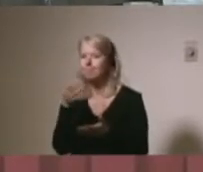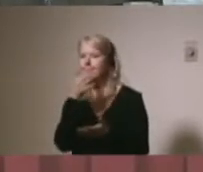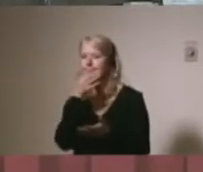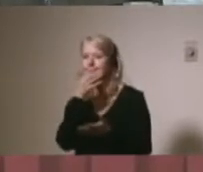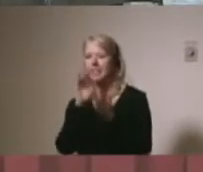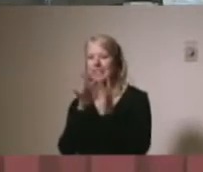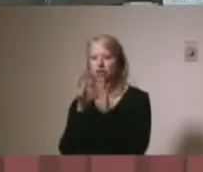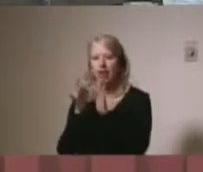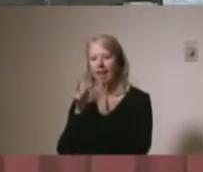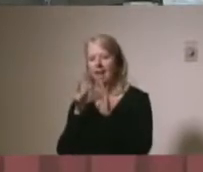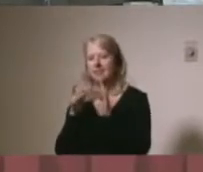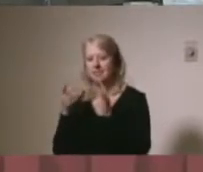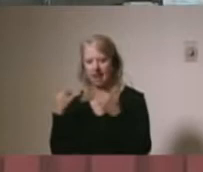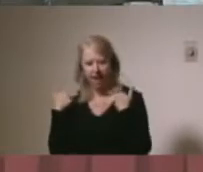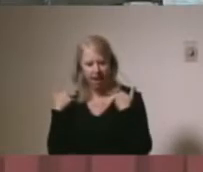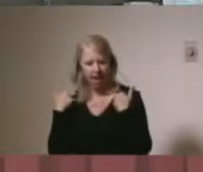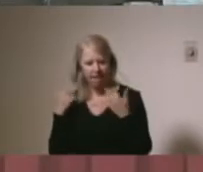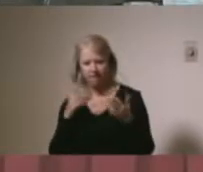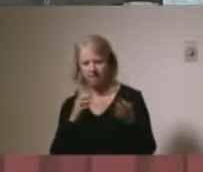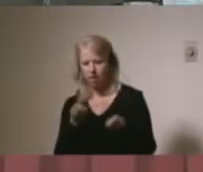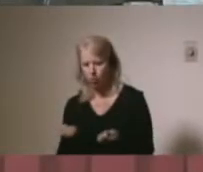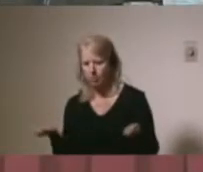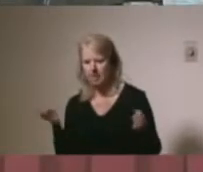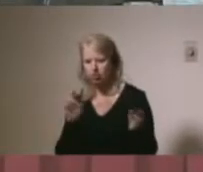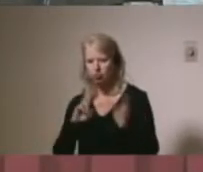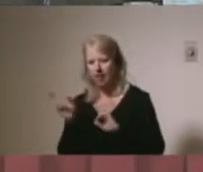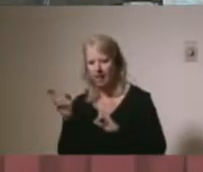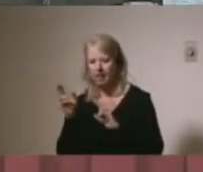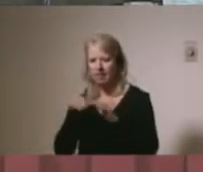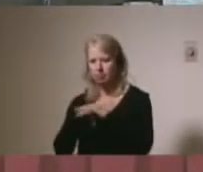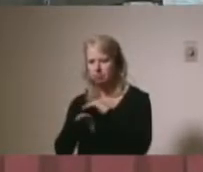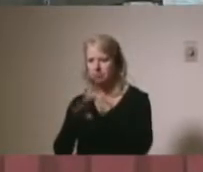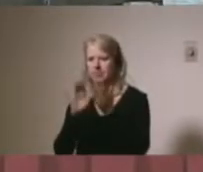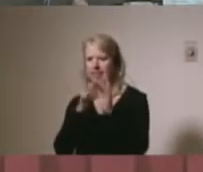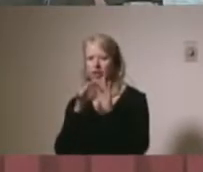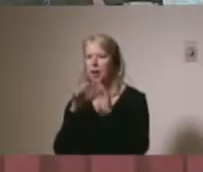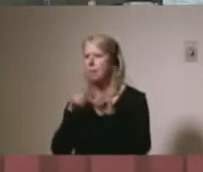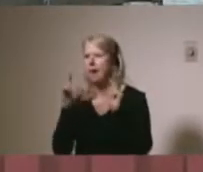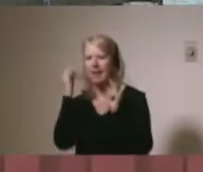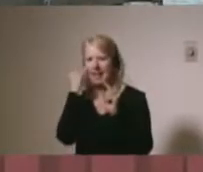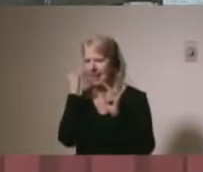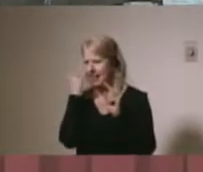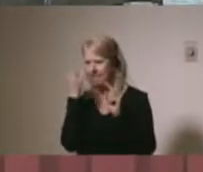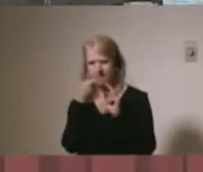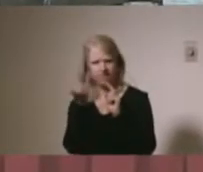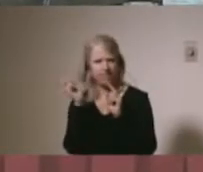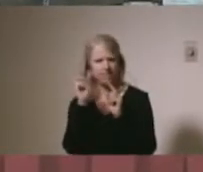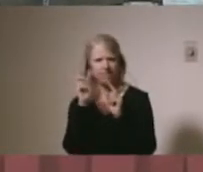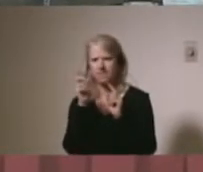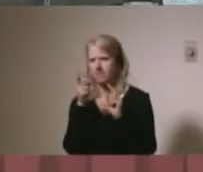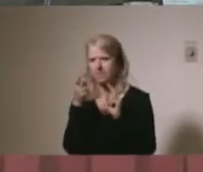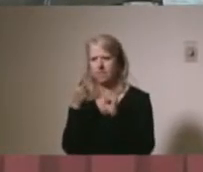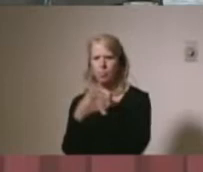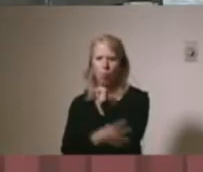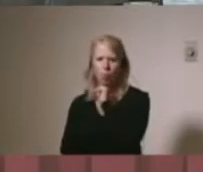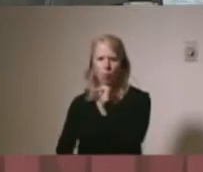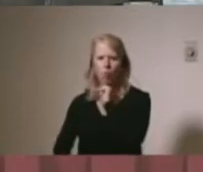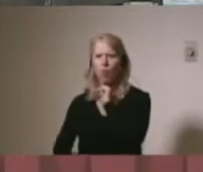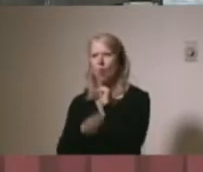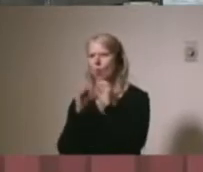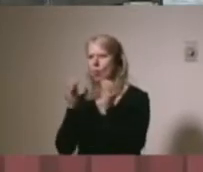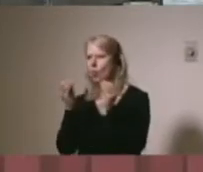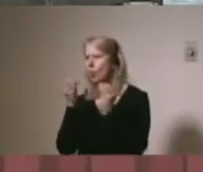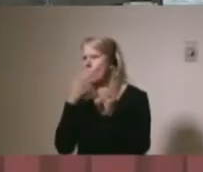got all the equipment to actually use that, well, that's fine. But what happens if you are, the elderly, the poor,